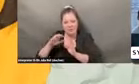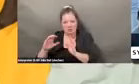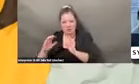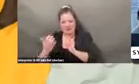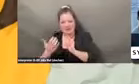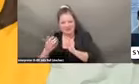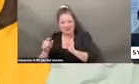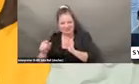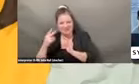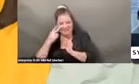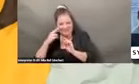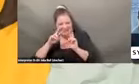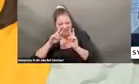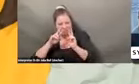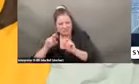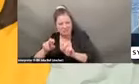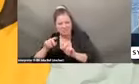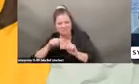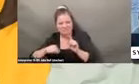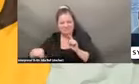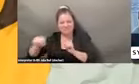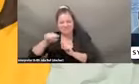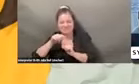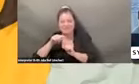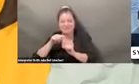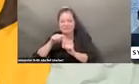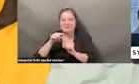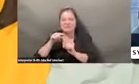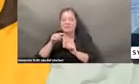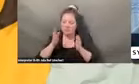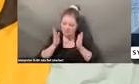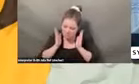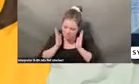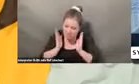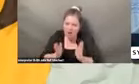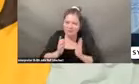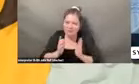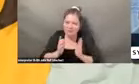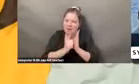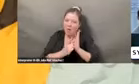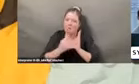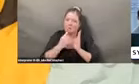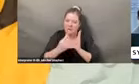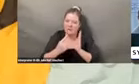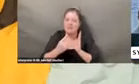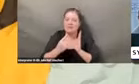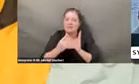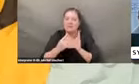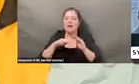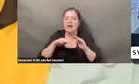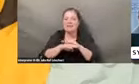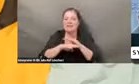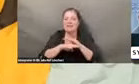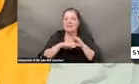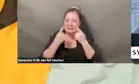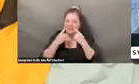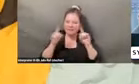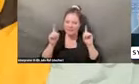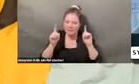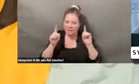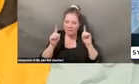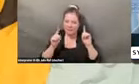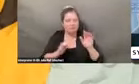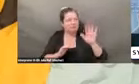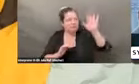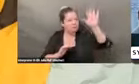provide an easy read version of the accessibility statement, and I think about just